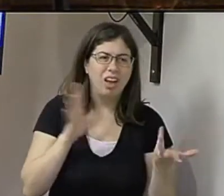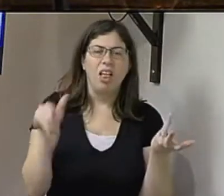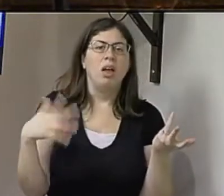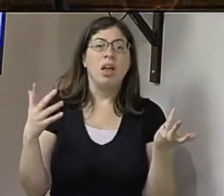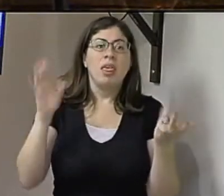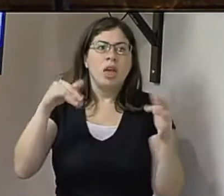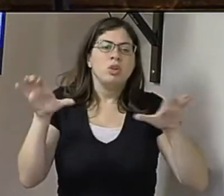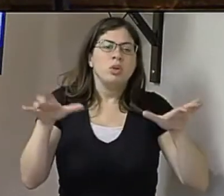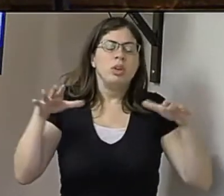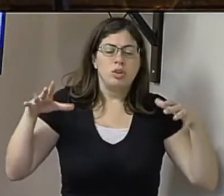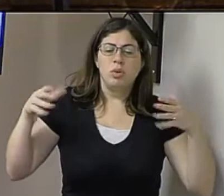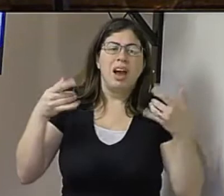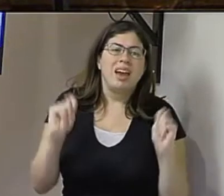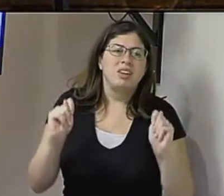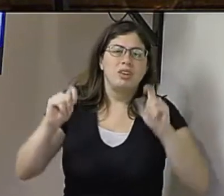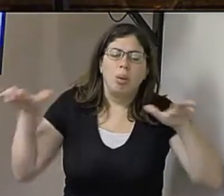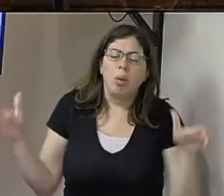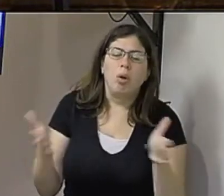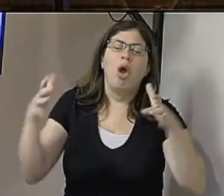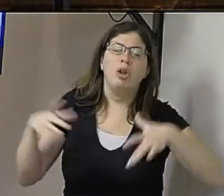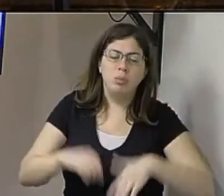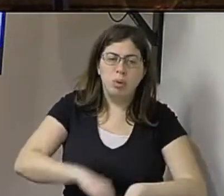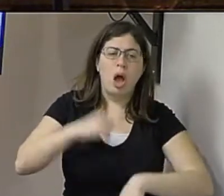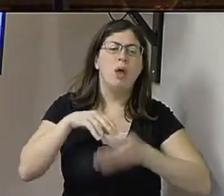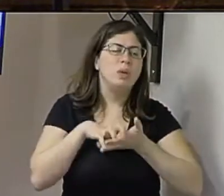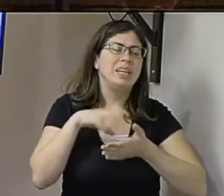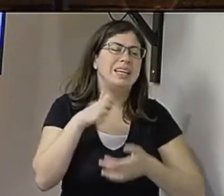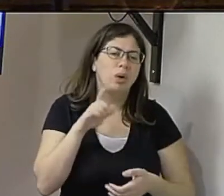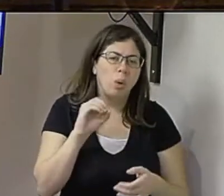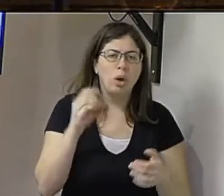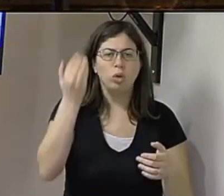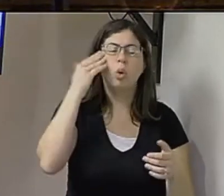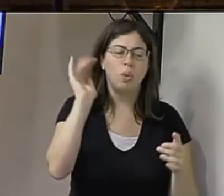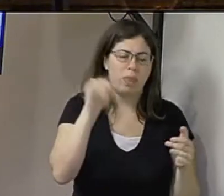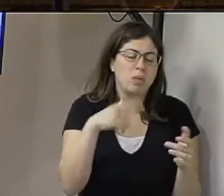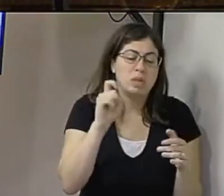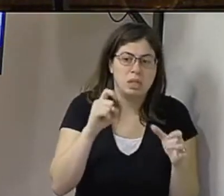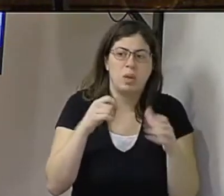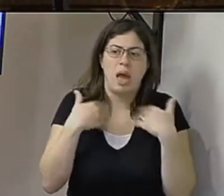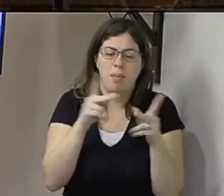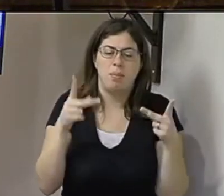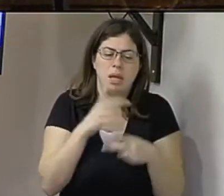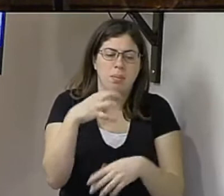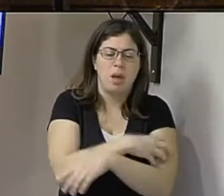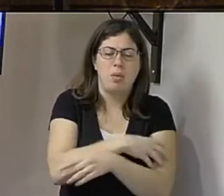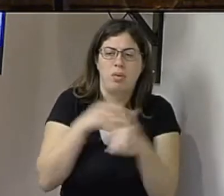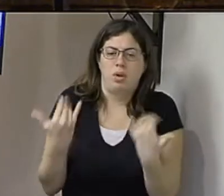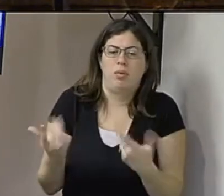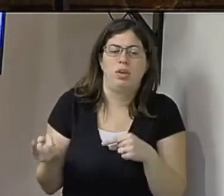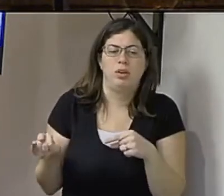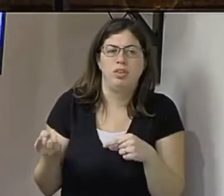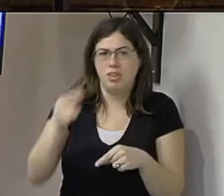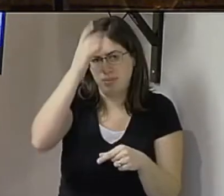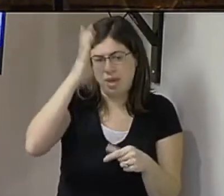know, massage this guy's pride and his little weak ego, because they know that that's what they need to do to keep their position that they have. So these